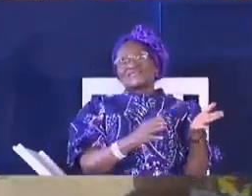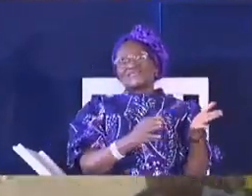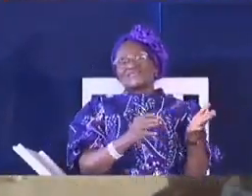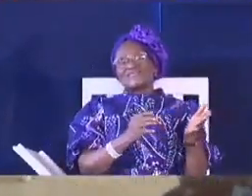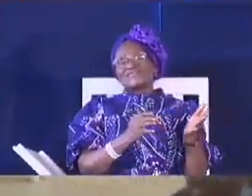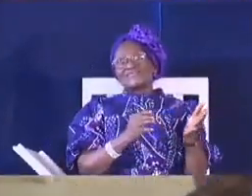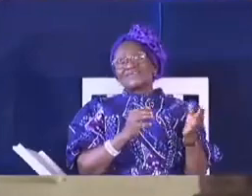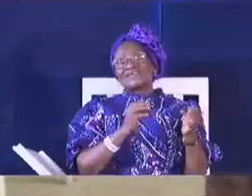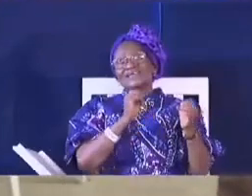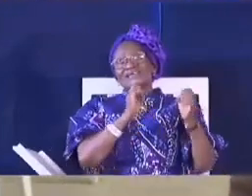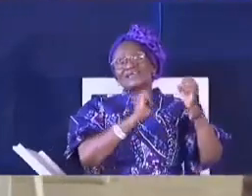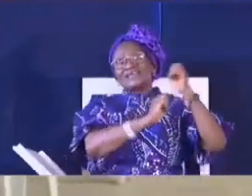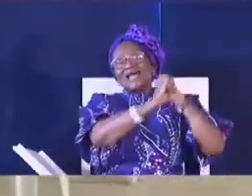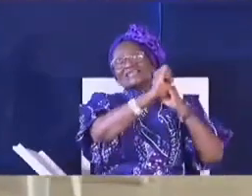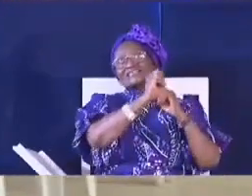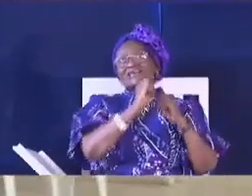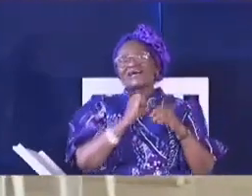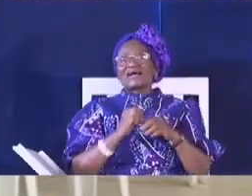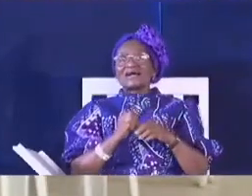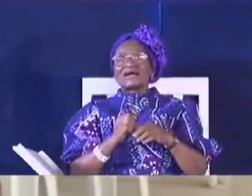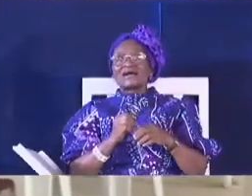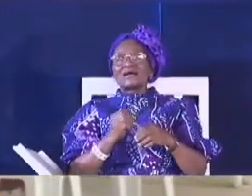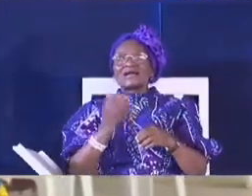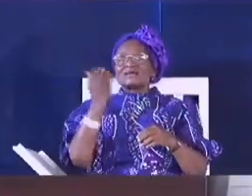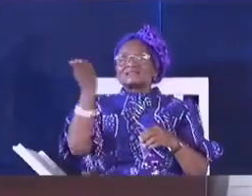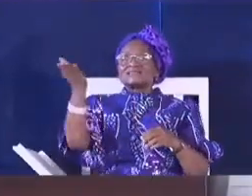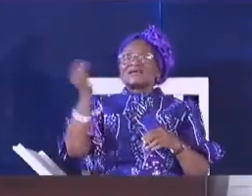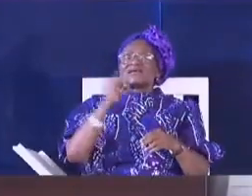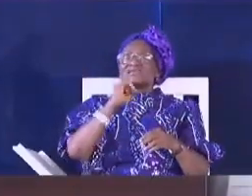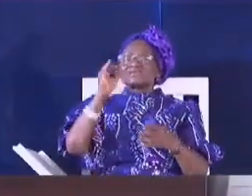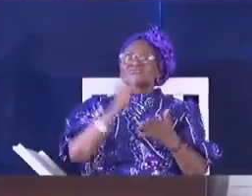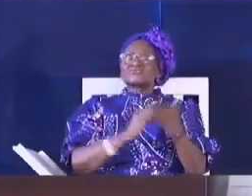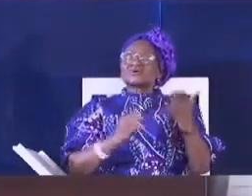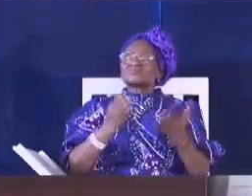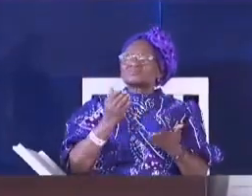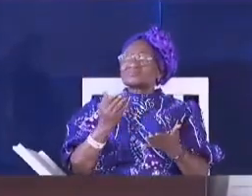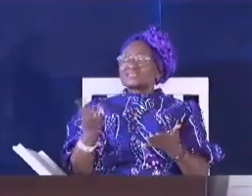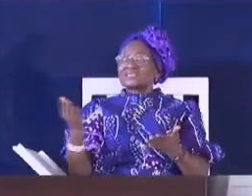Elisha, there is something you need to understand here.